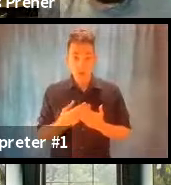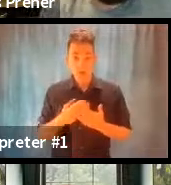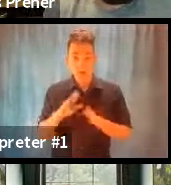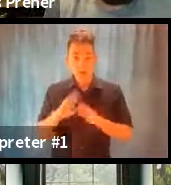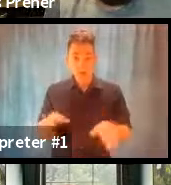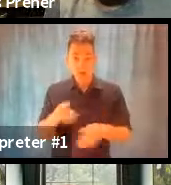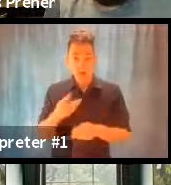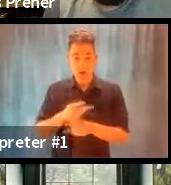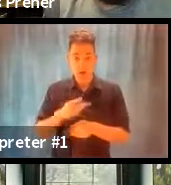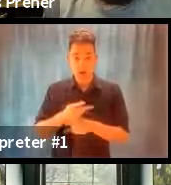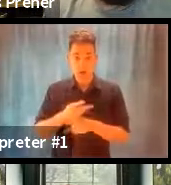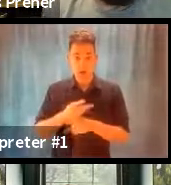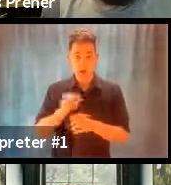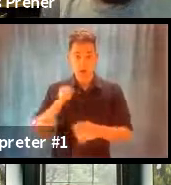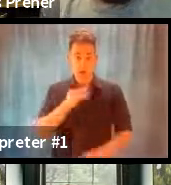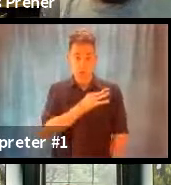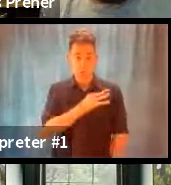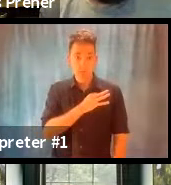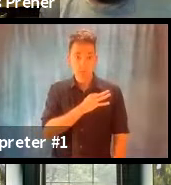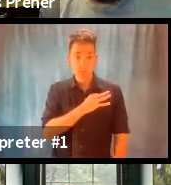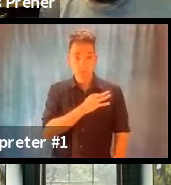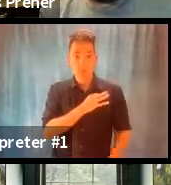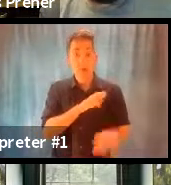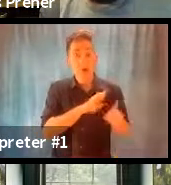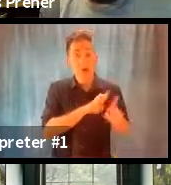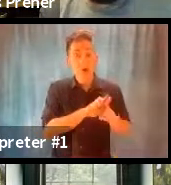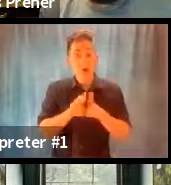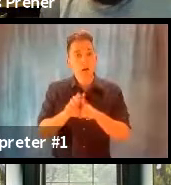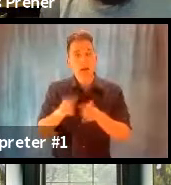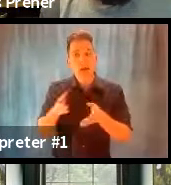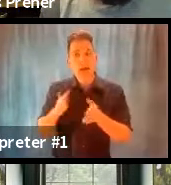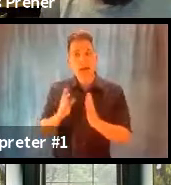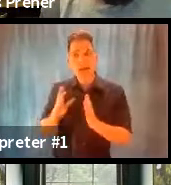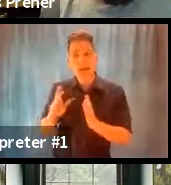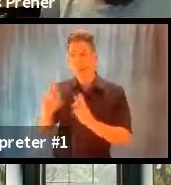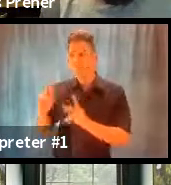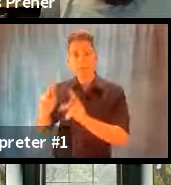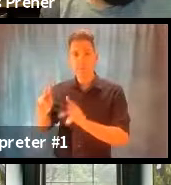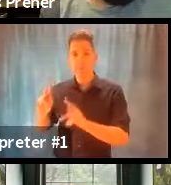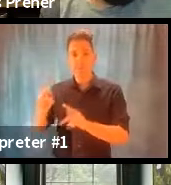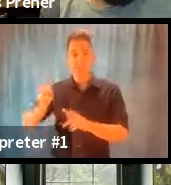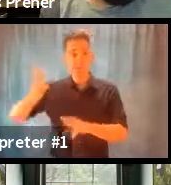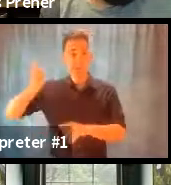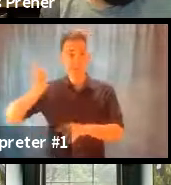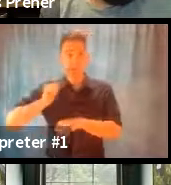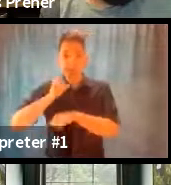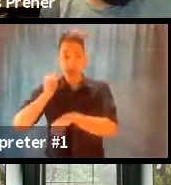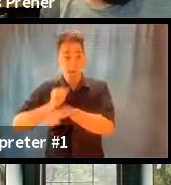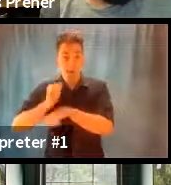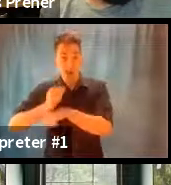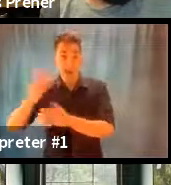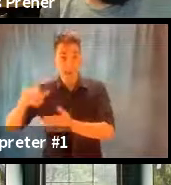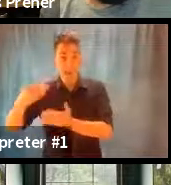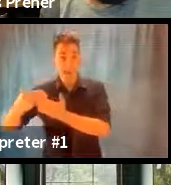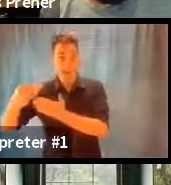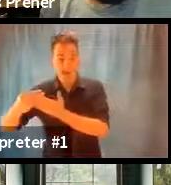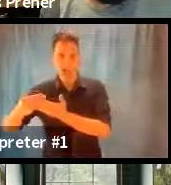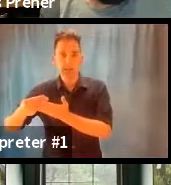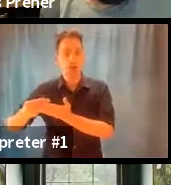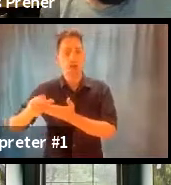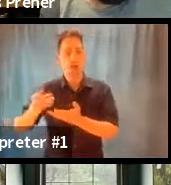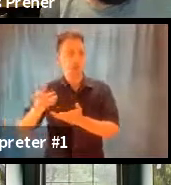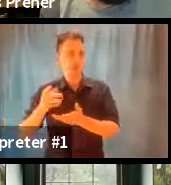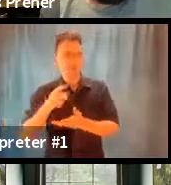we will be able to allow them to come off of unemployment, come off of food stamps, because right now